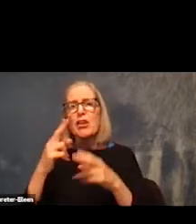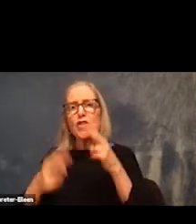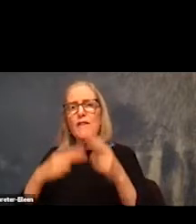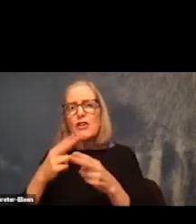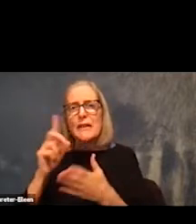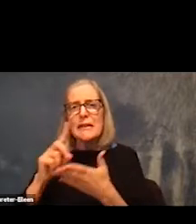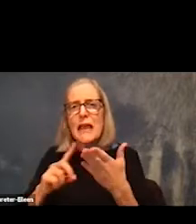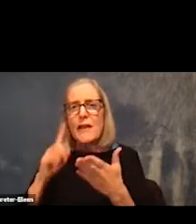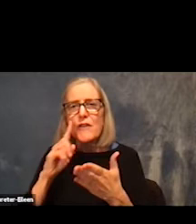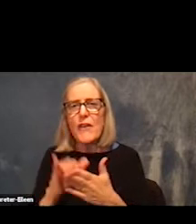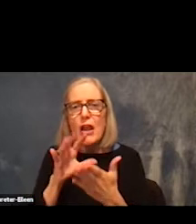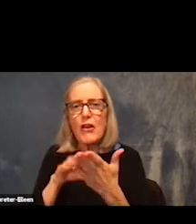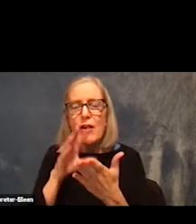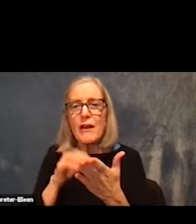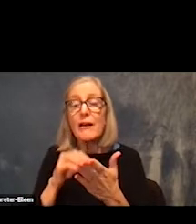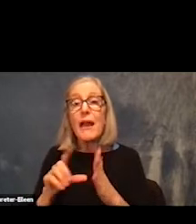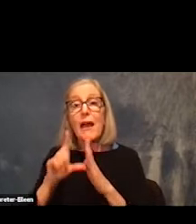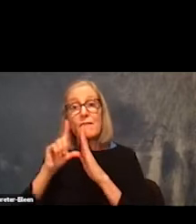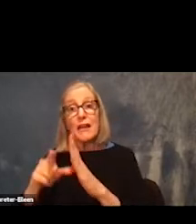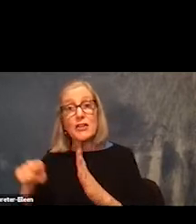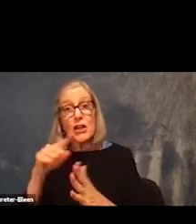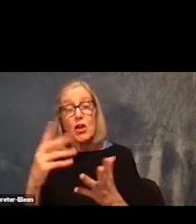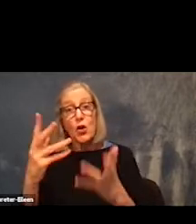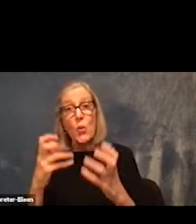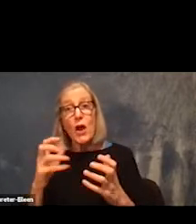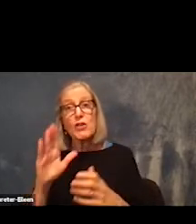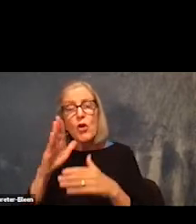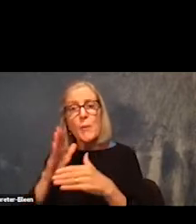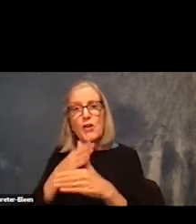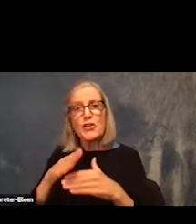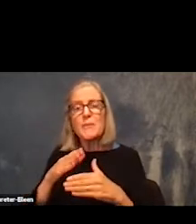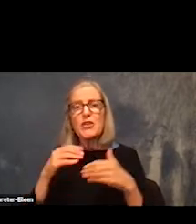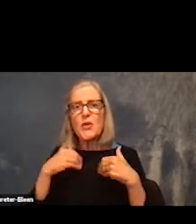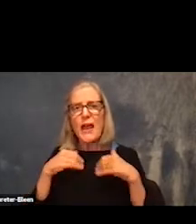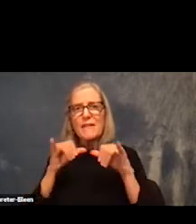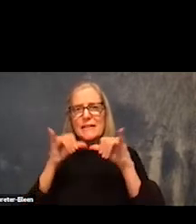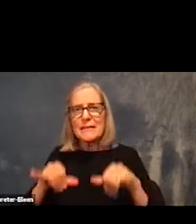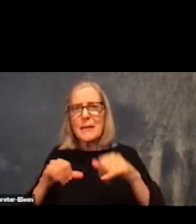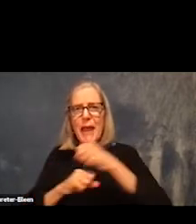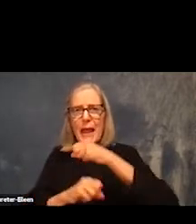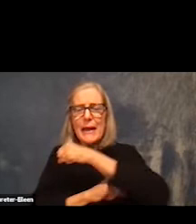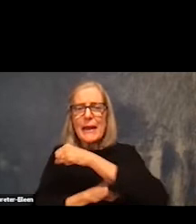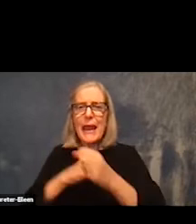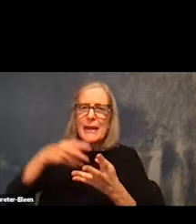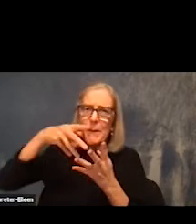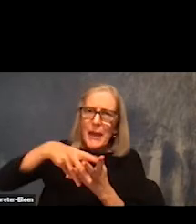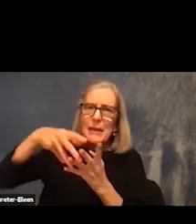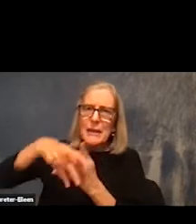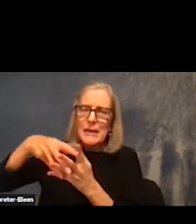want your family partnerships to be systematic and embedded in every aspect of the IEP